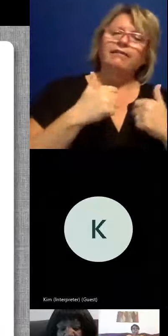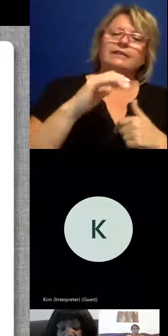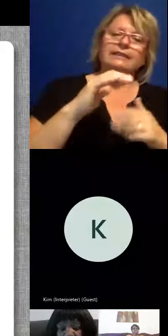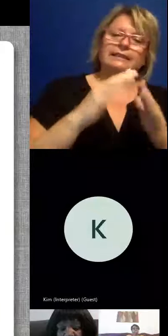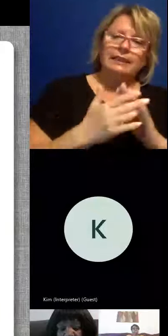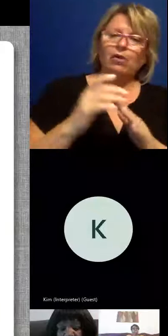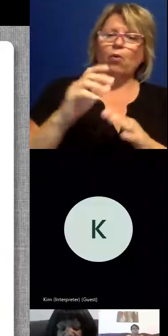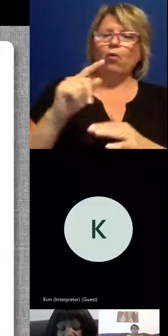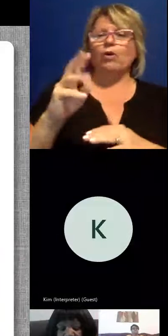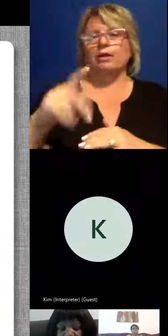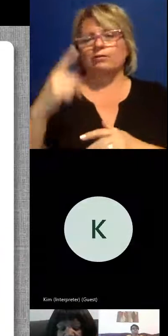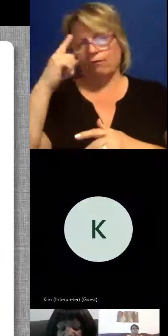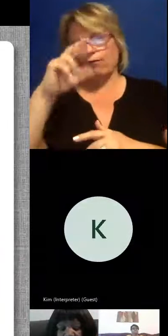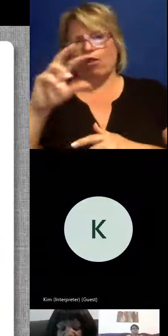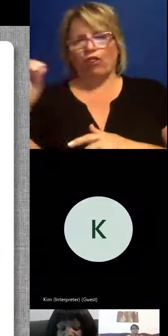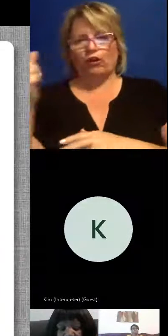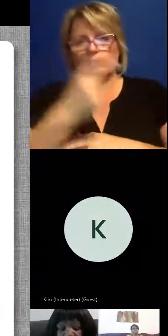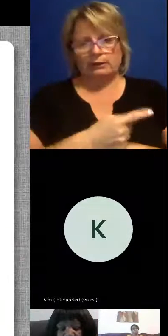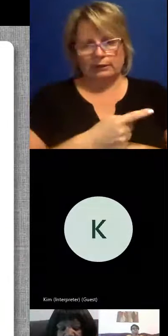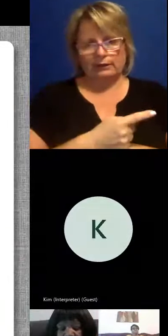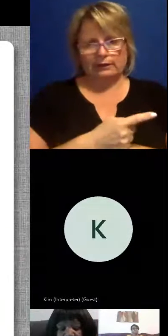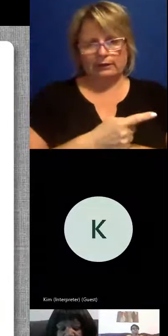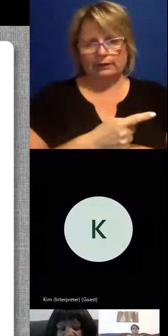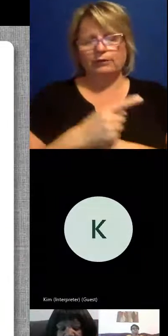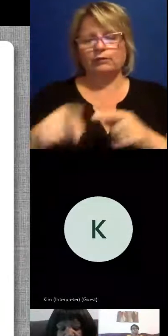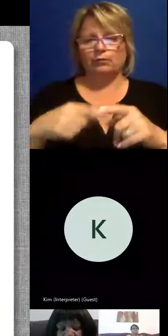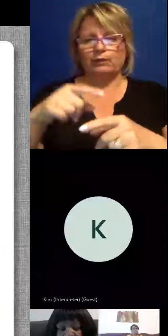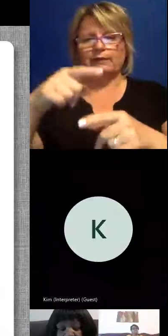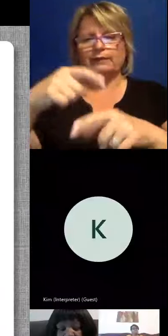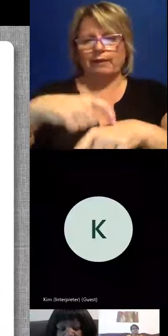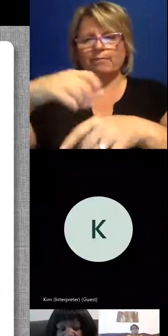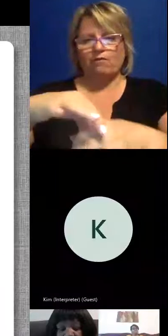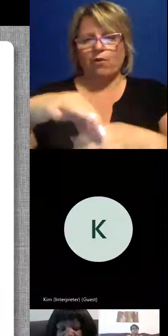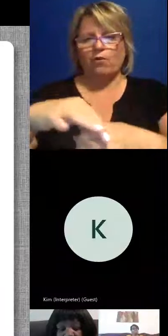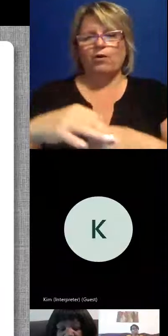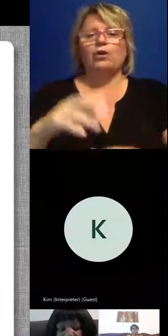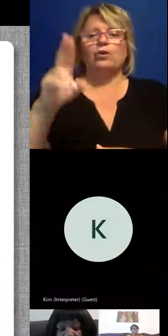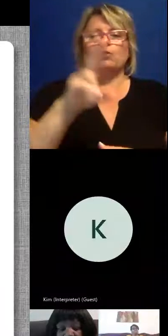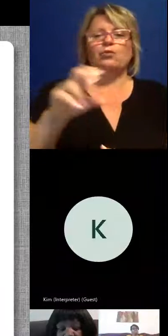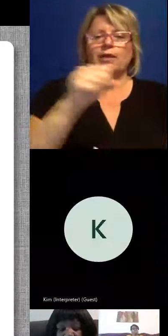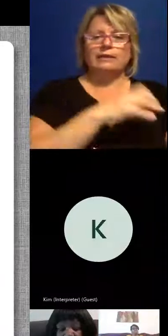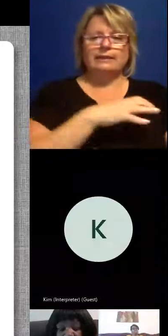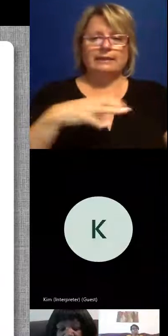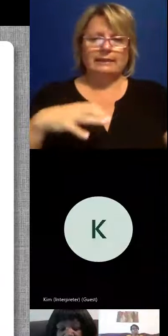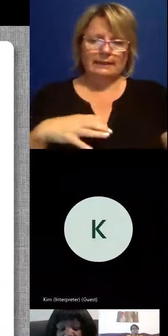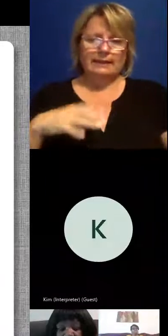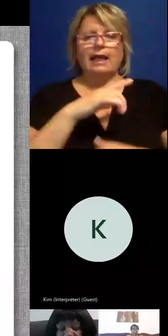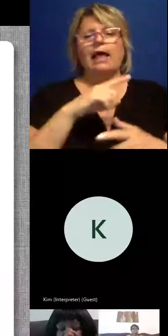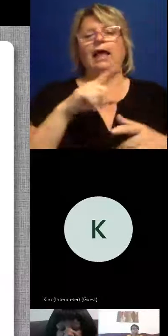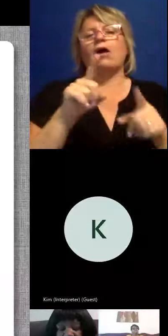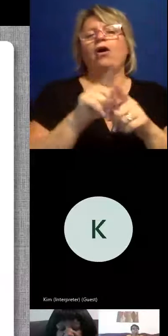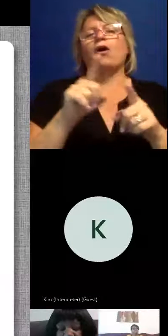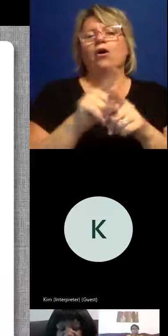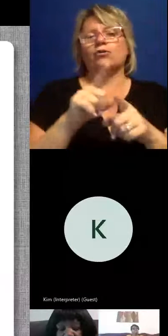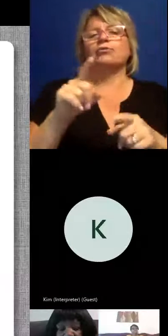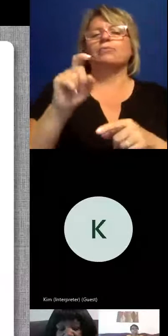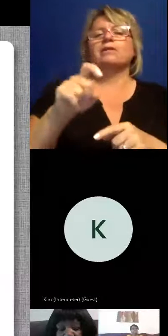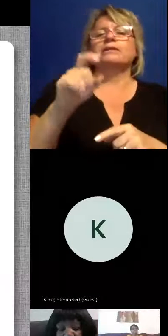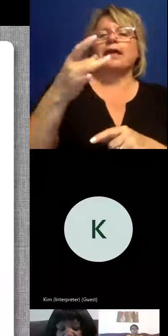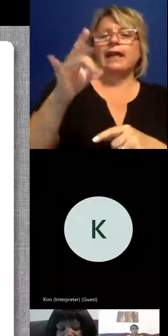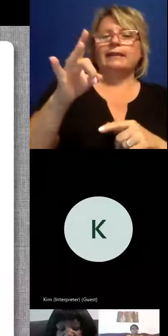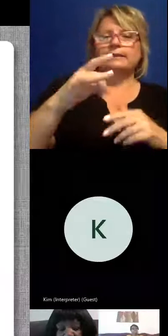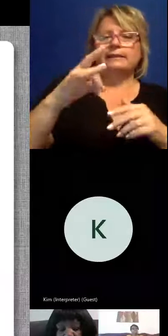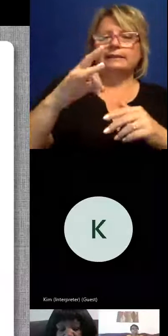30 days by the time you vote, be a U.S. citizen and at least 18 years of